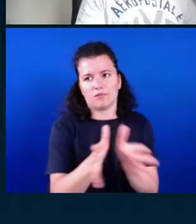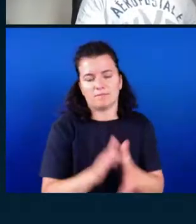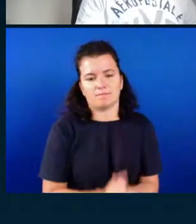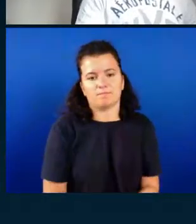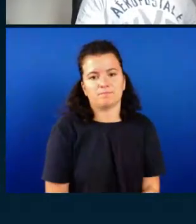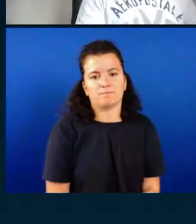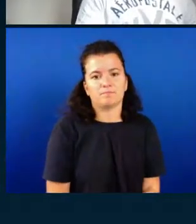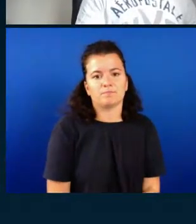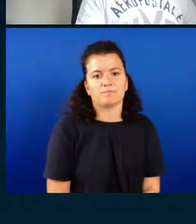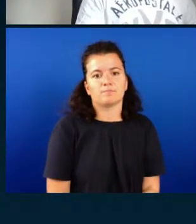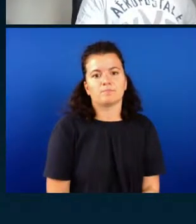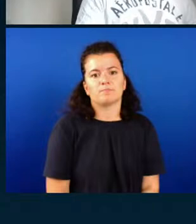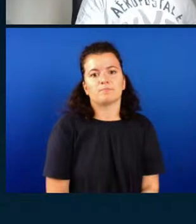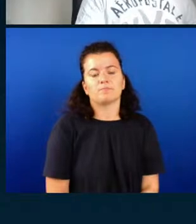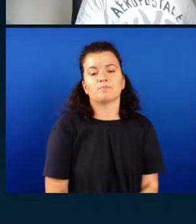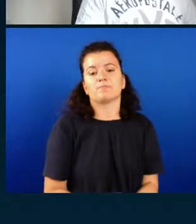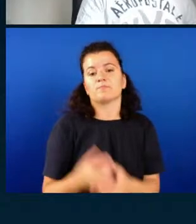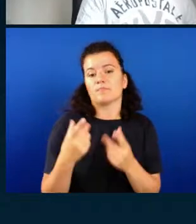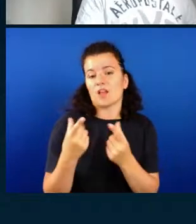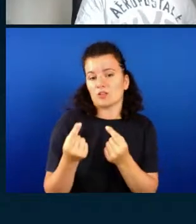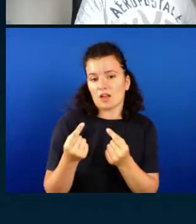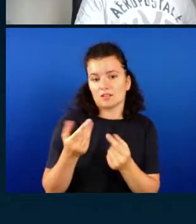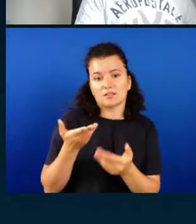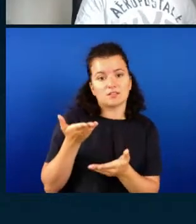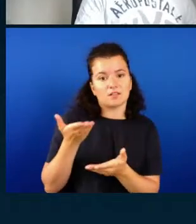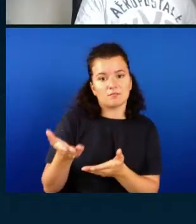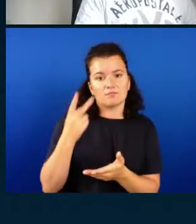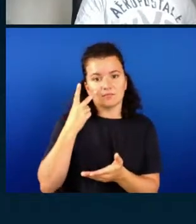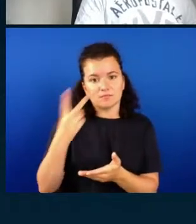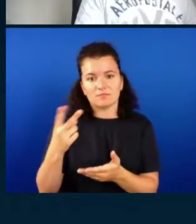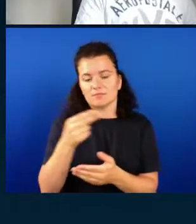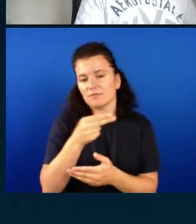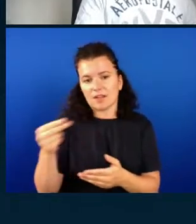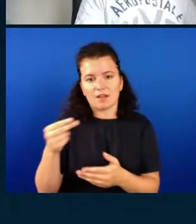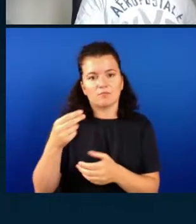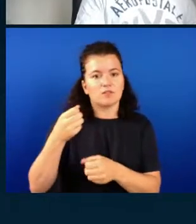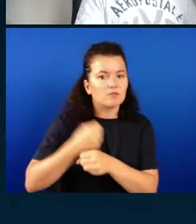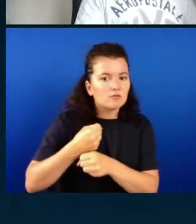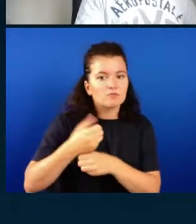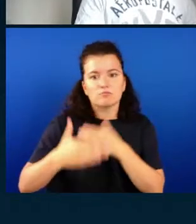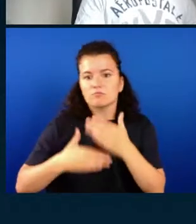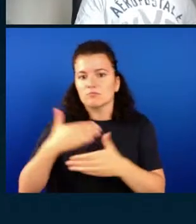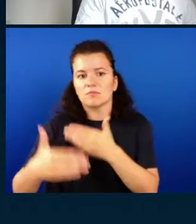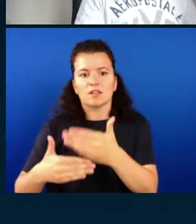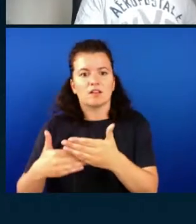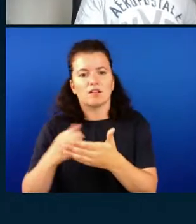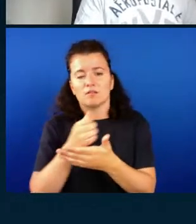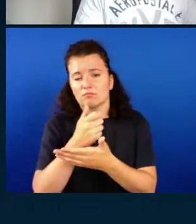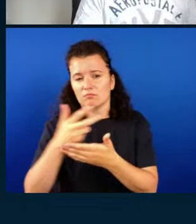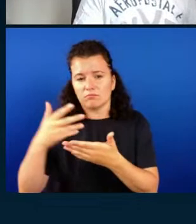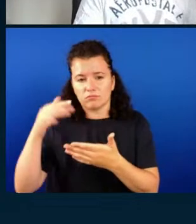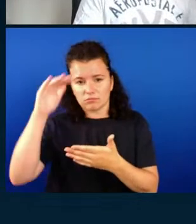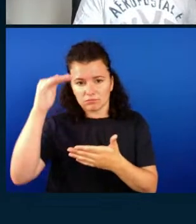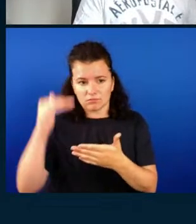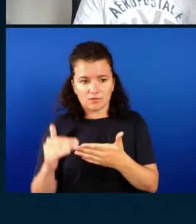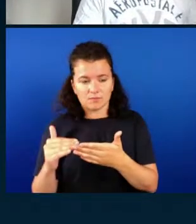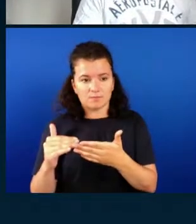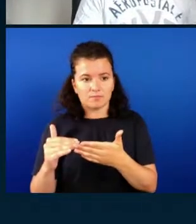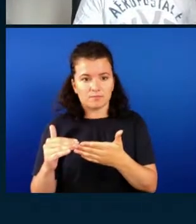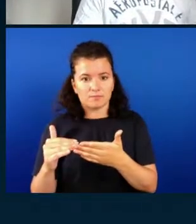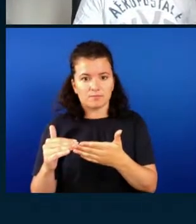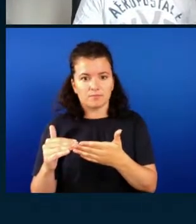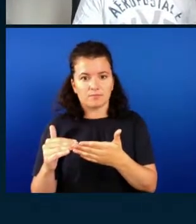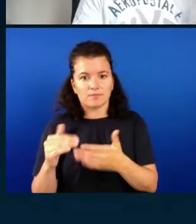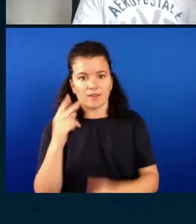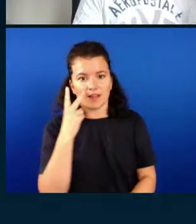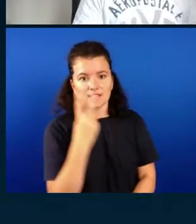has some name, friendly name, all the metadata again, with the versions, etc. And you want this from here on,